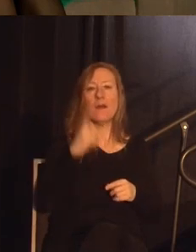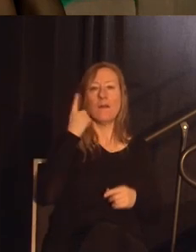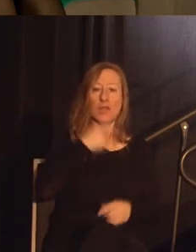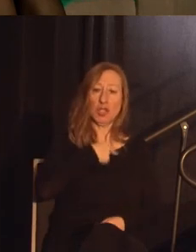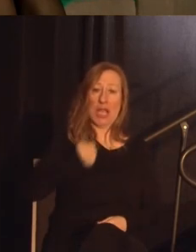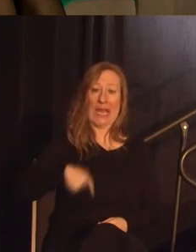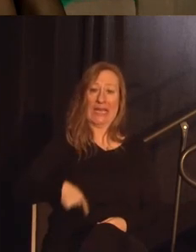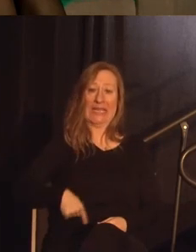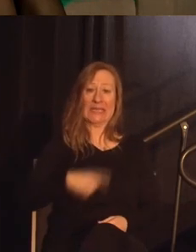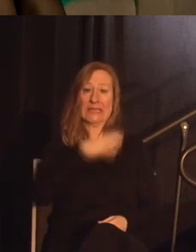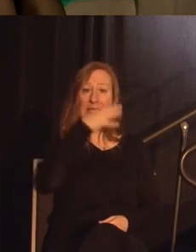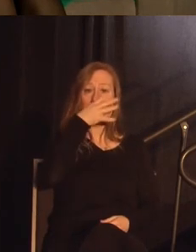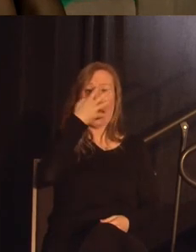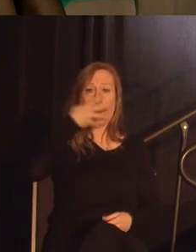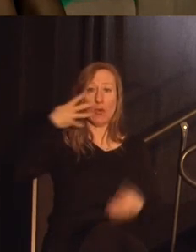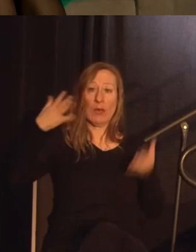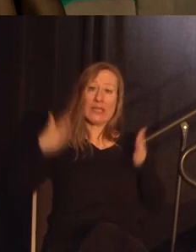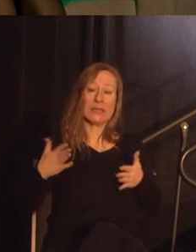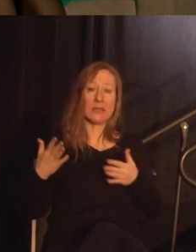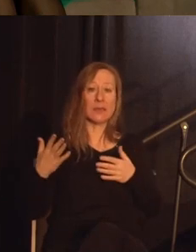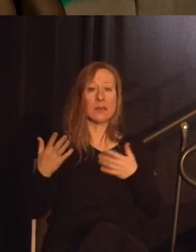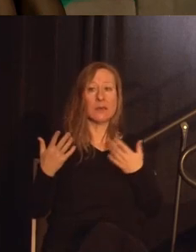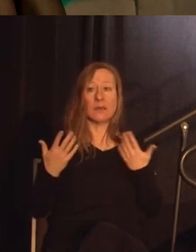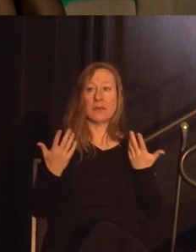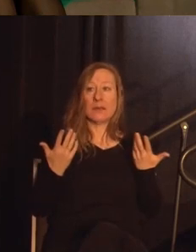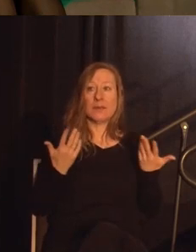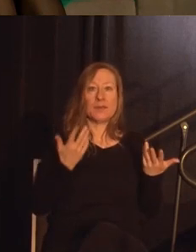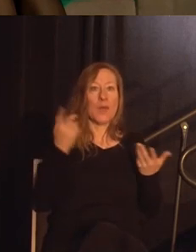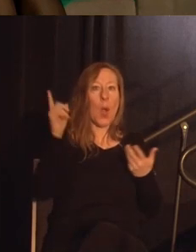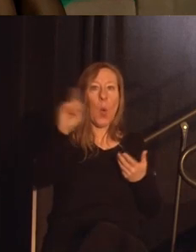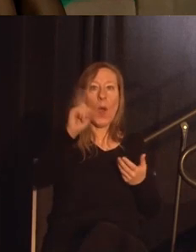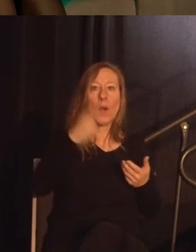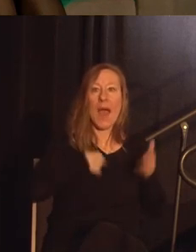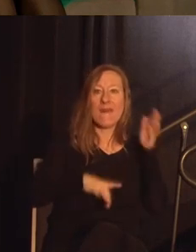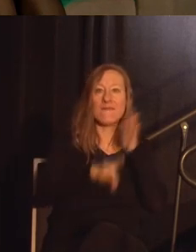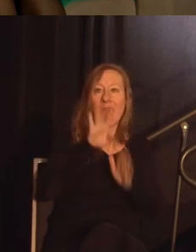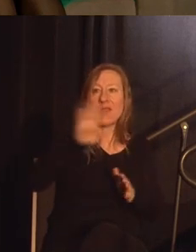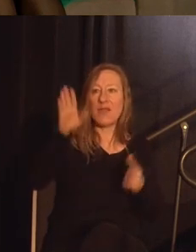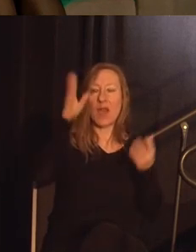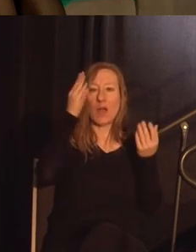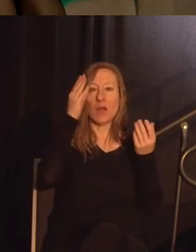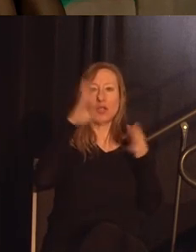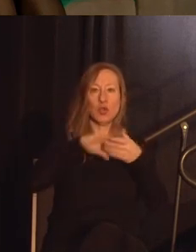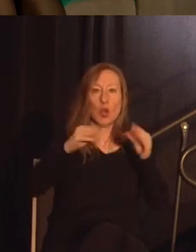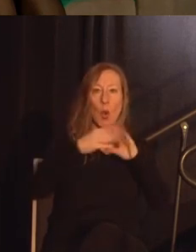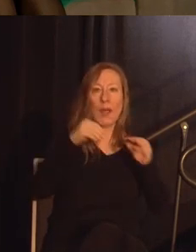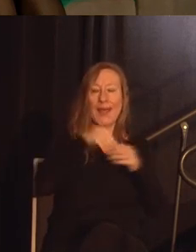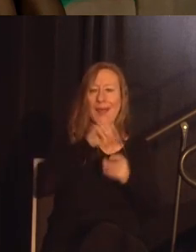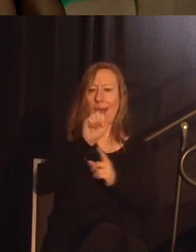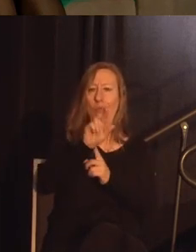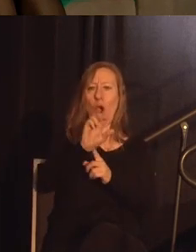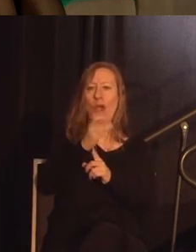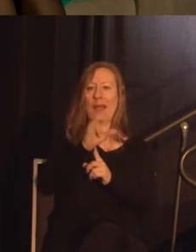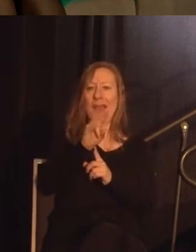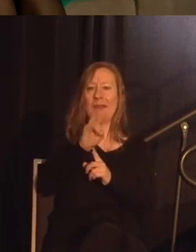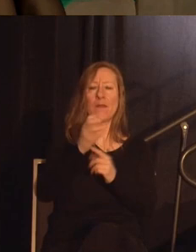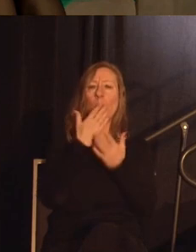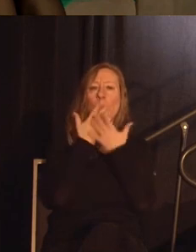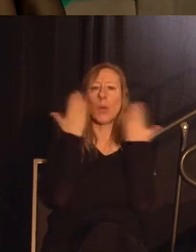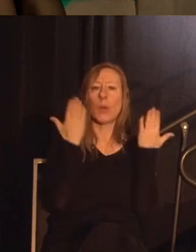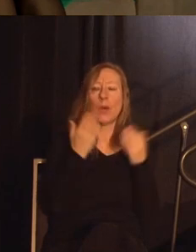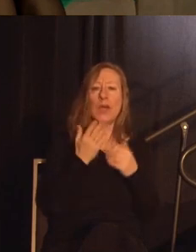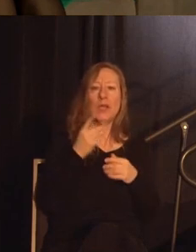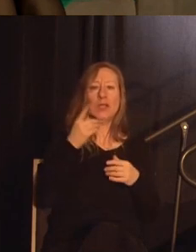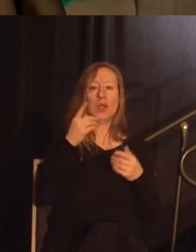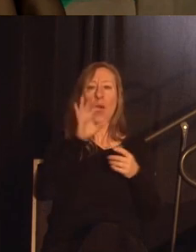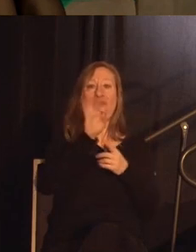didn't necessarily, like they don't, I don't have anywhere to go find them in the archive, right? And what does it mean to kind of, you know, fact